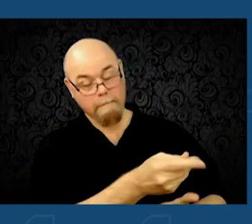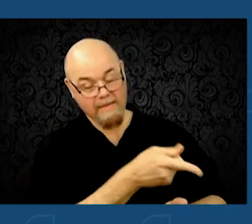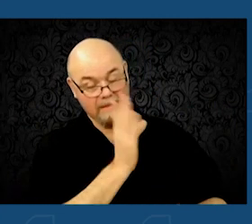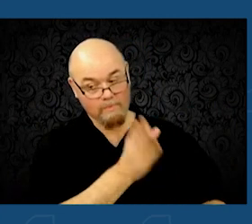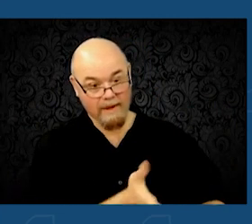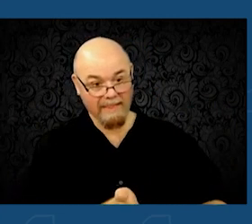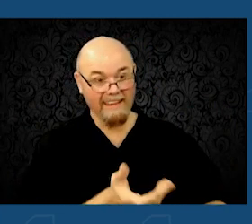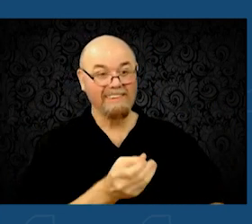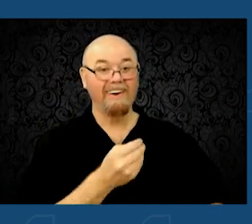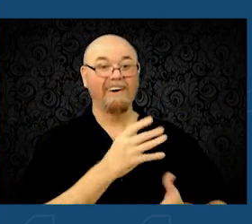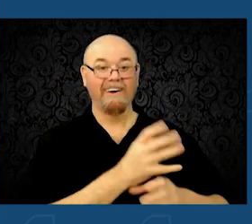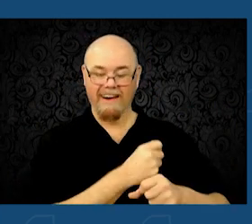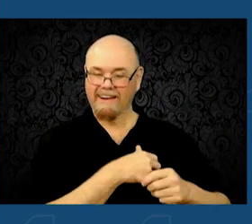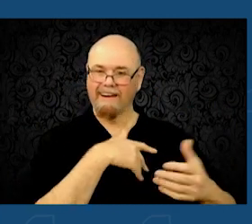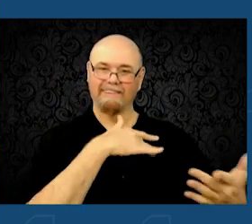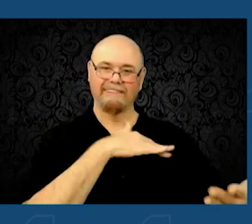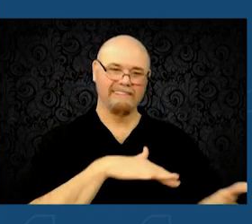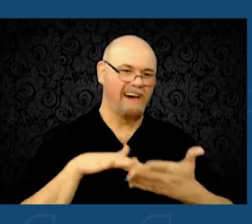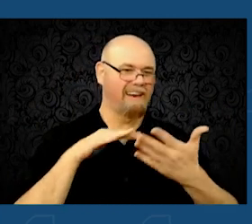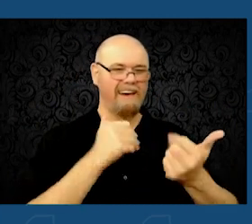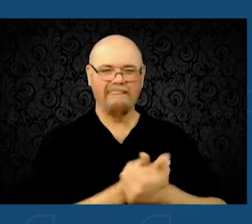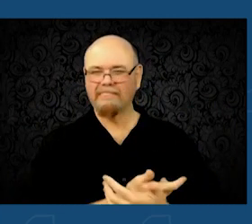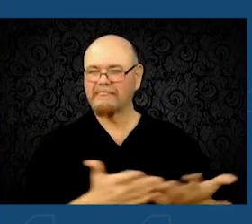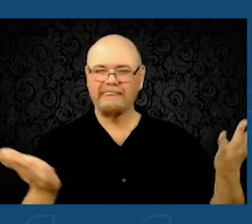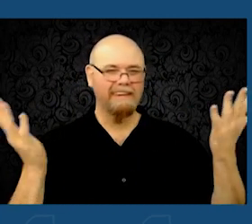environmental studies. We did all of that.